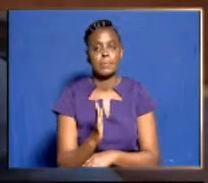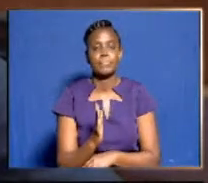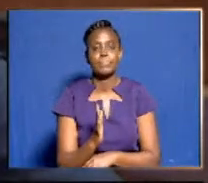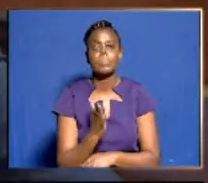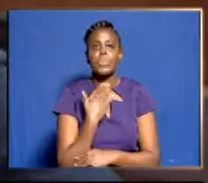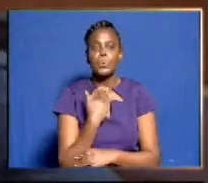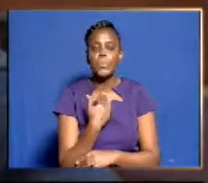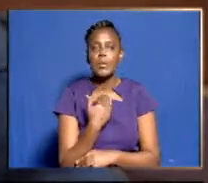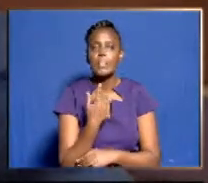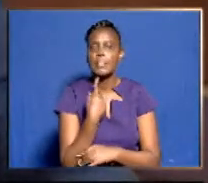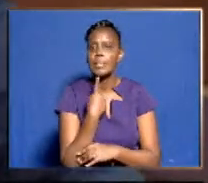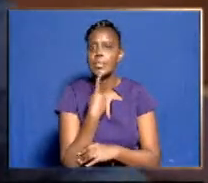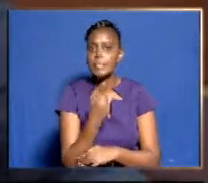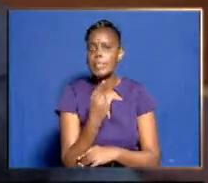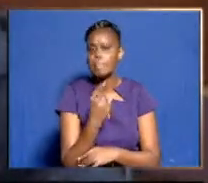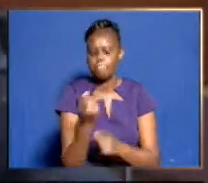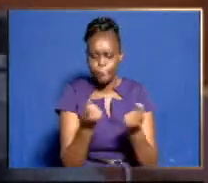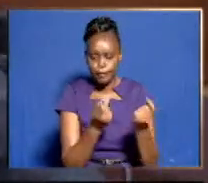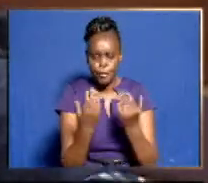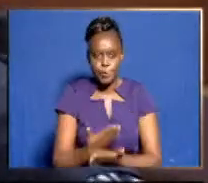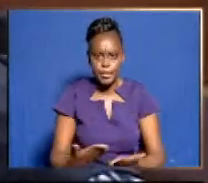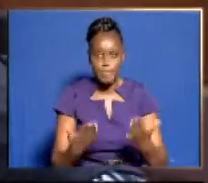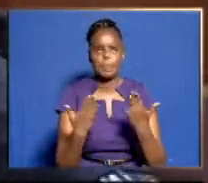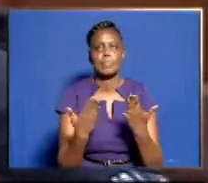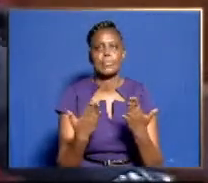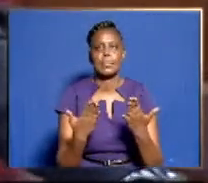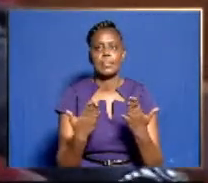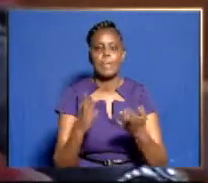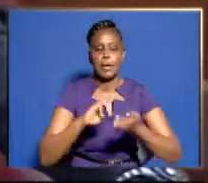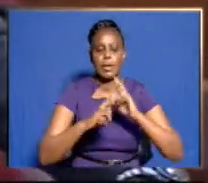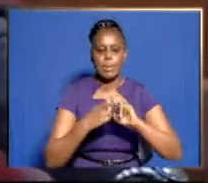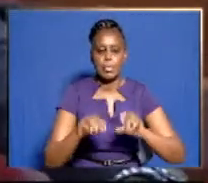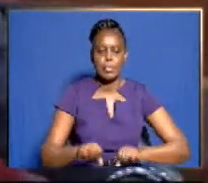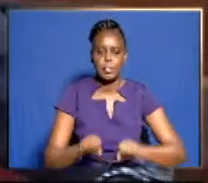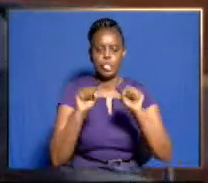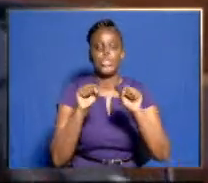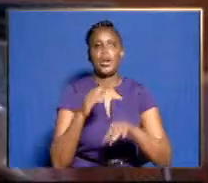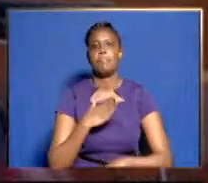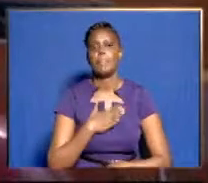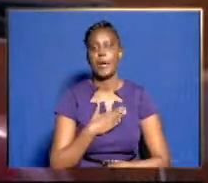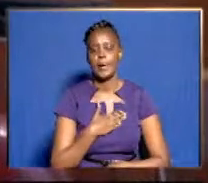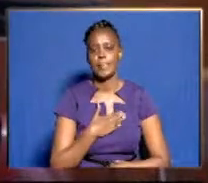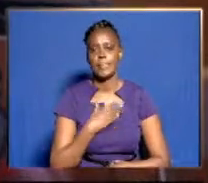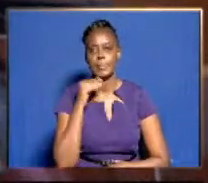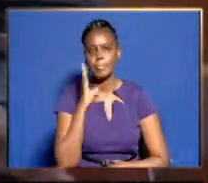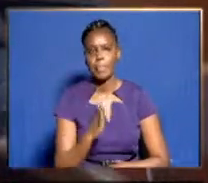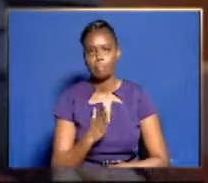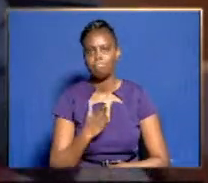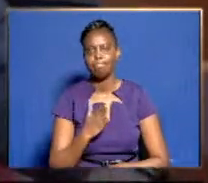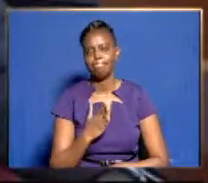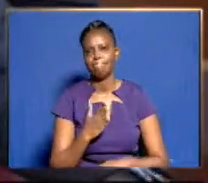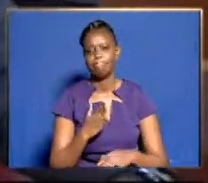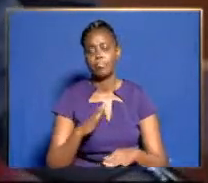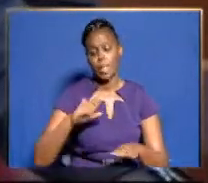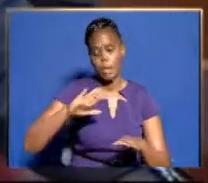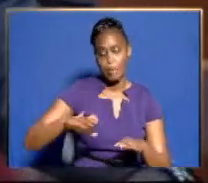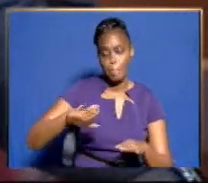just want to say a few things related to some of the things my chairman has said. Honorable Speaker, if you look at the pending